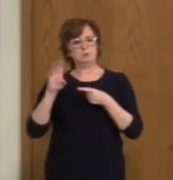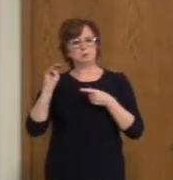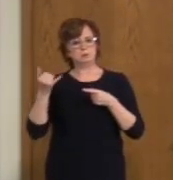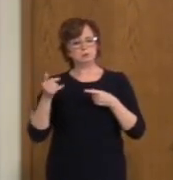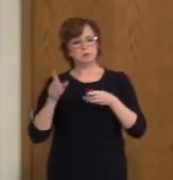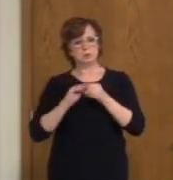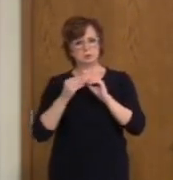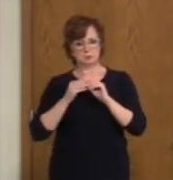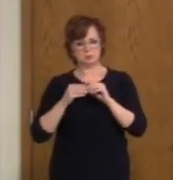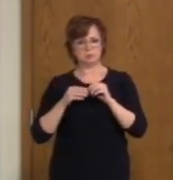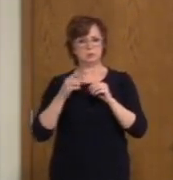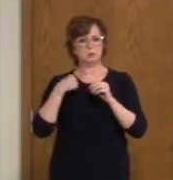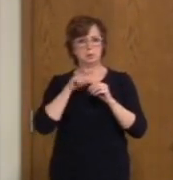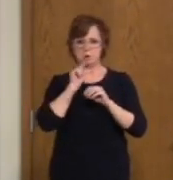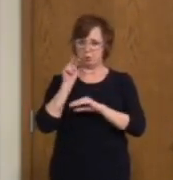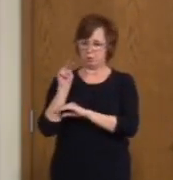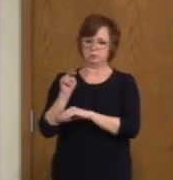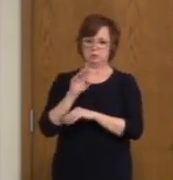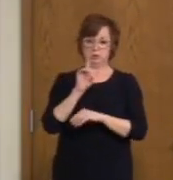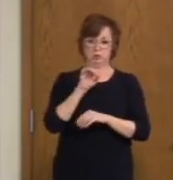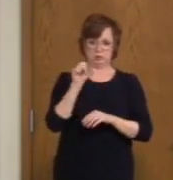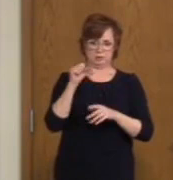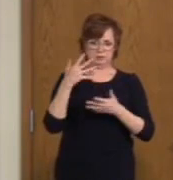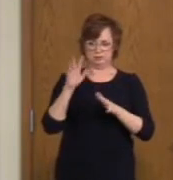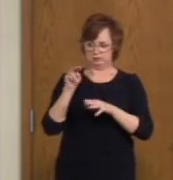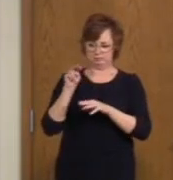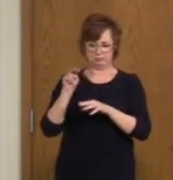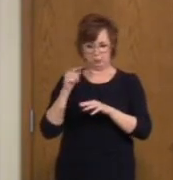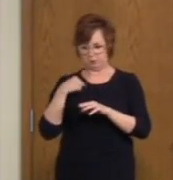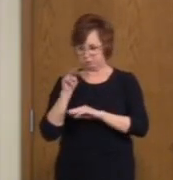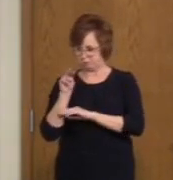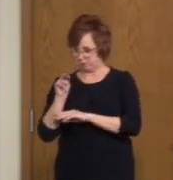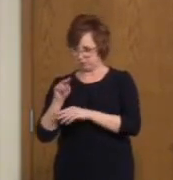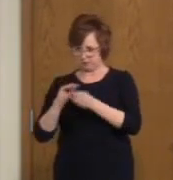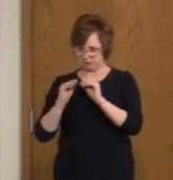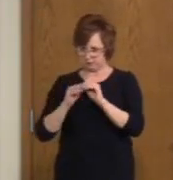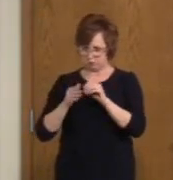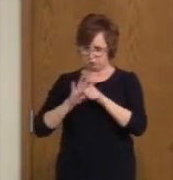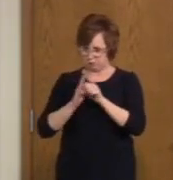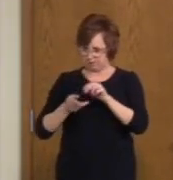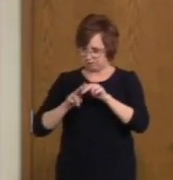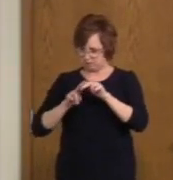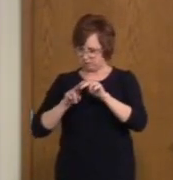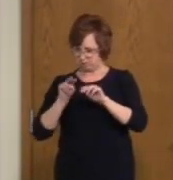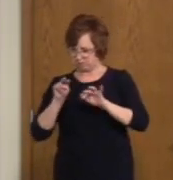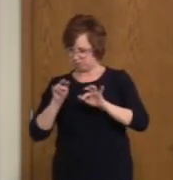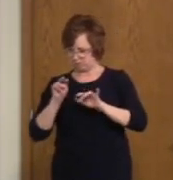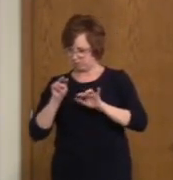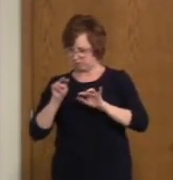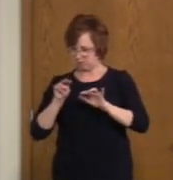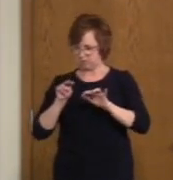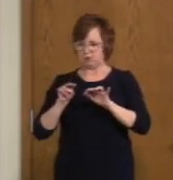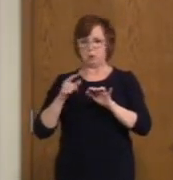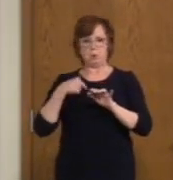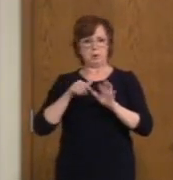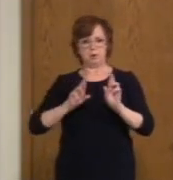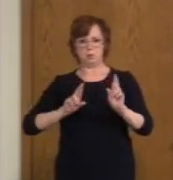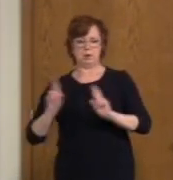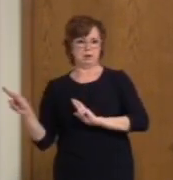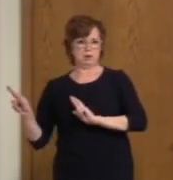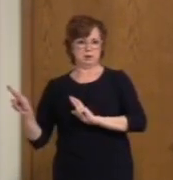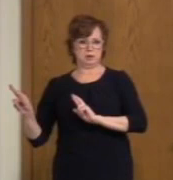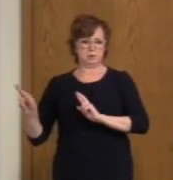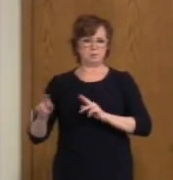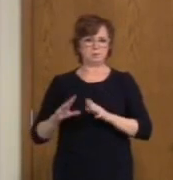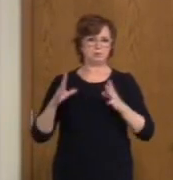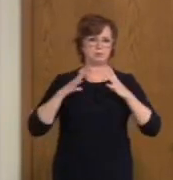very closely. Dr. Shahab had indicated that as well, and there are active discussions with the community as to where those numbers are going